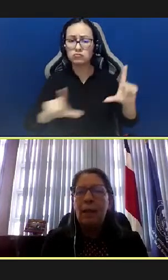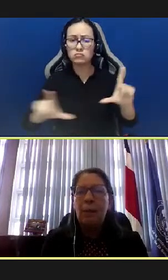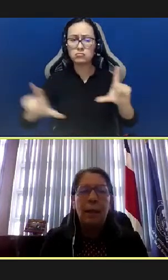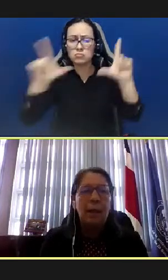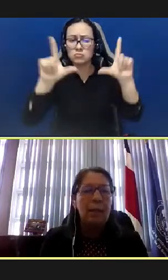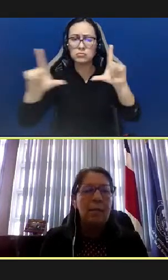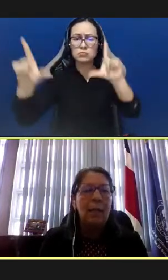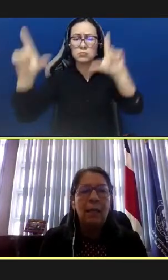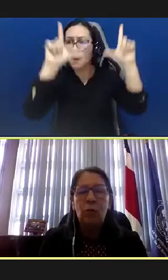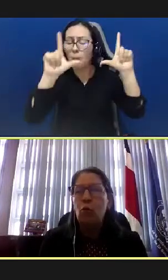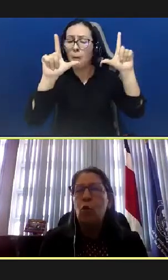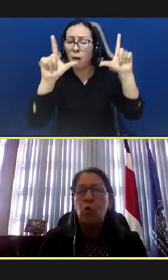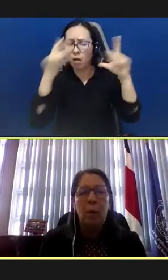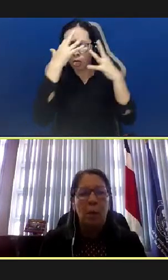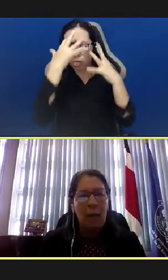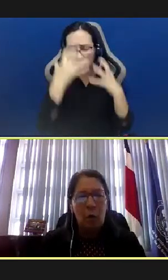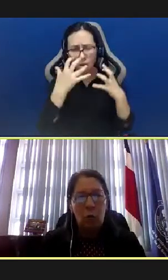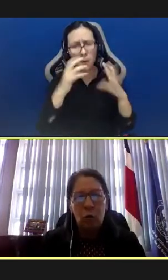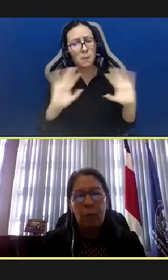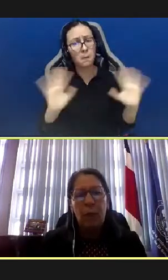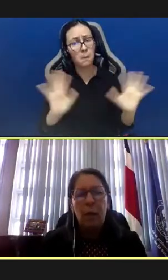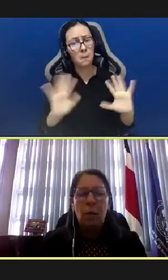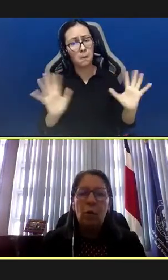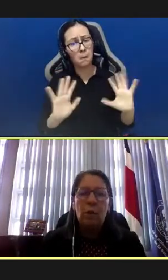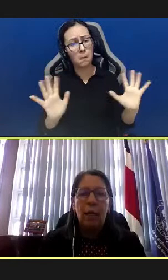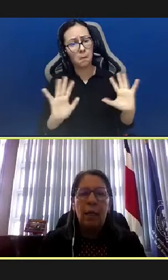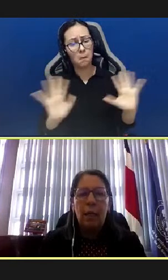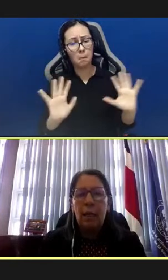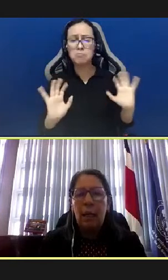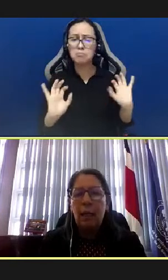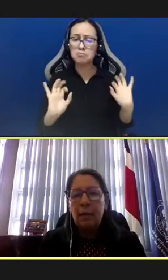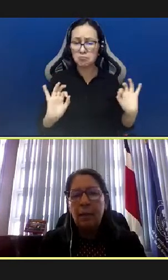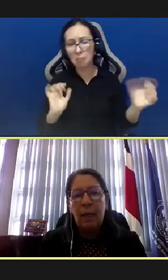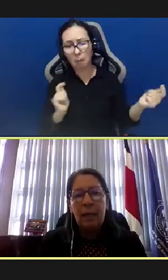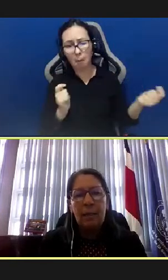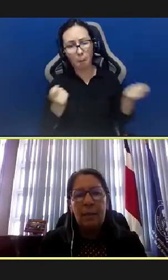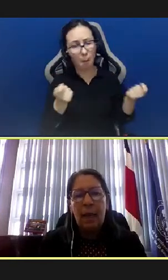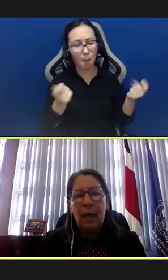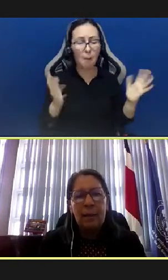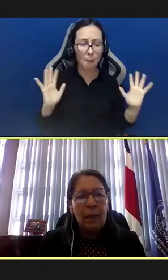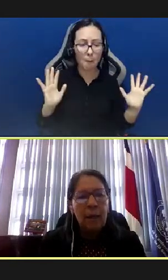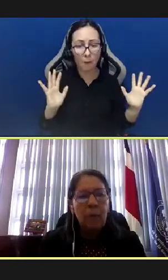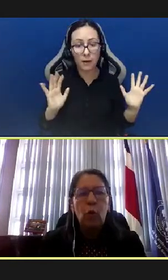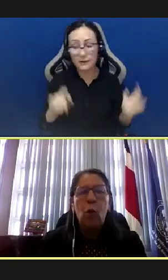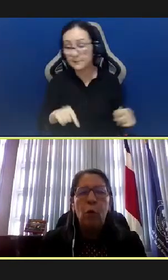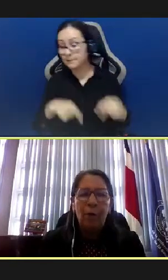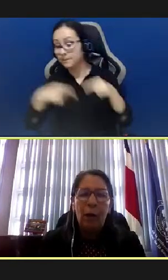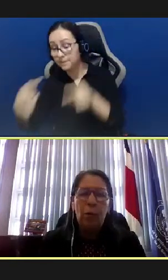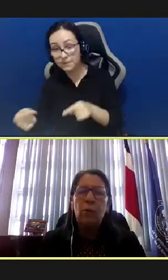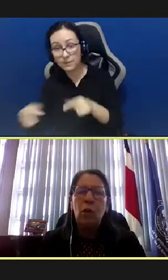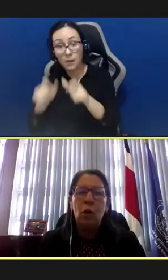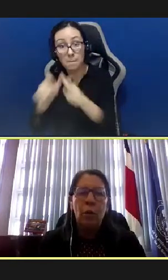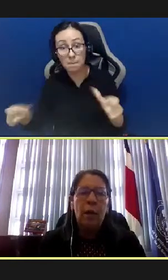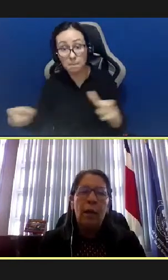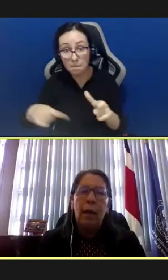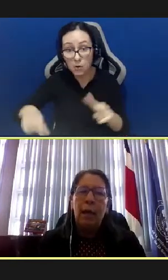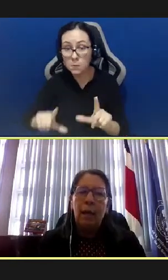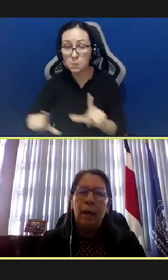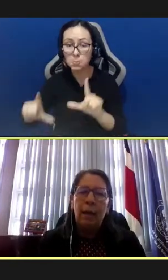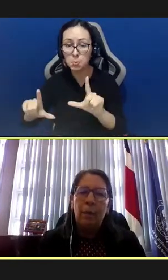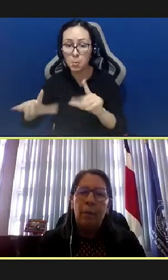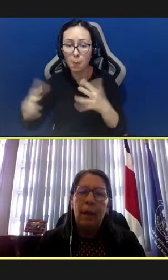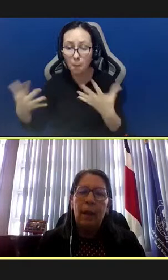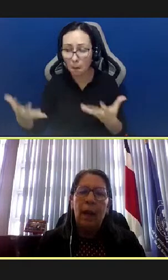of people that presented characteristics and signs of